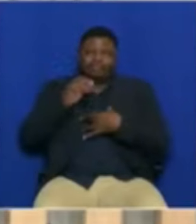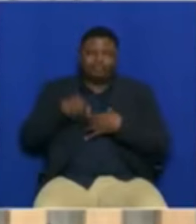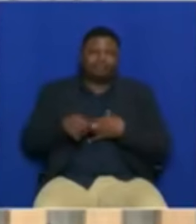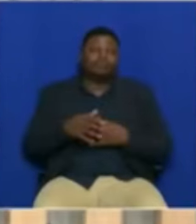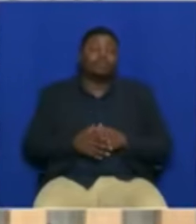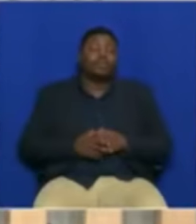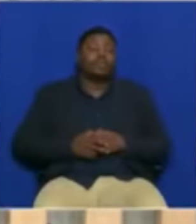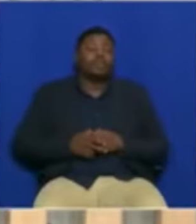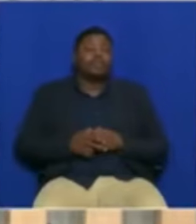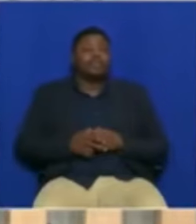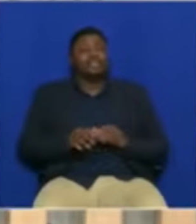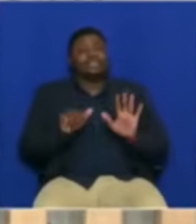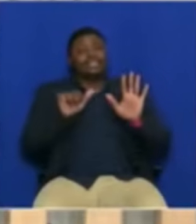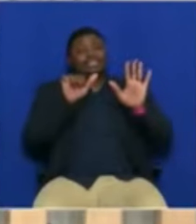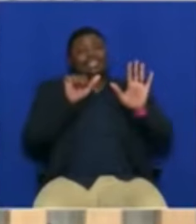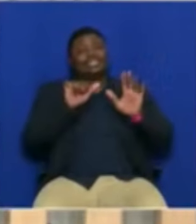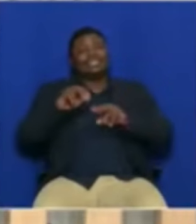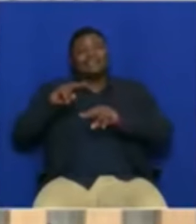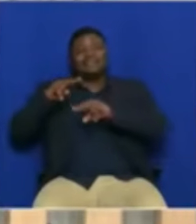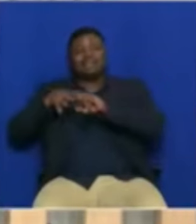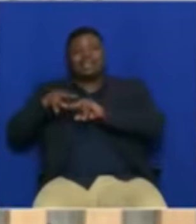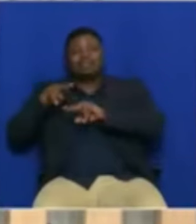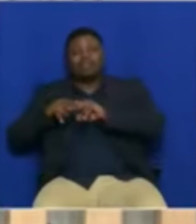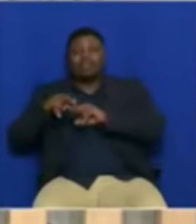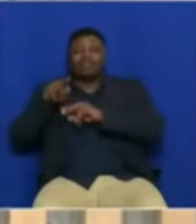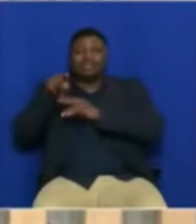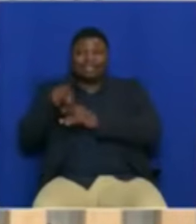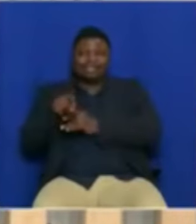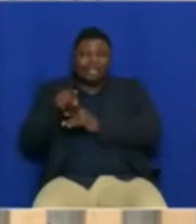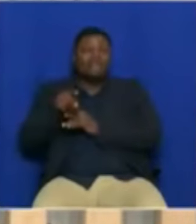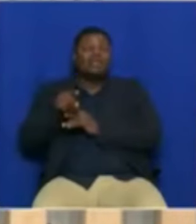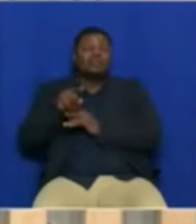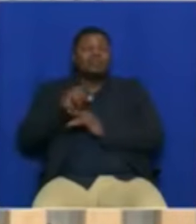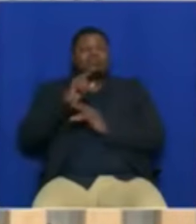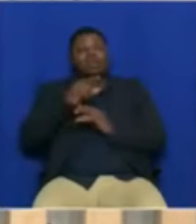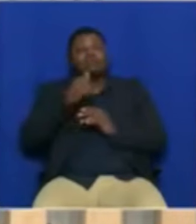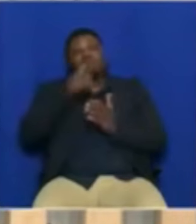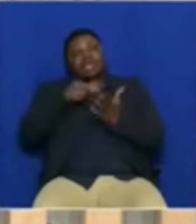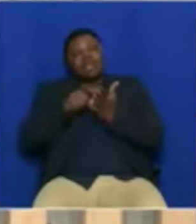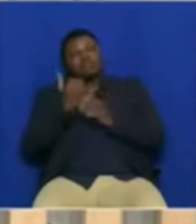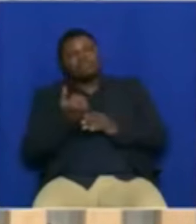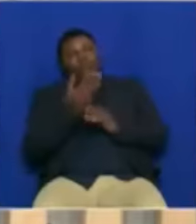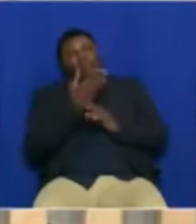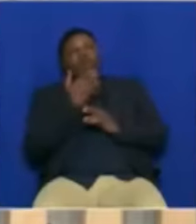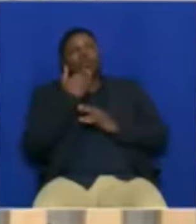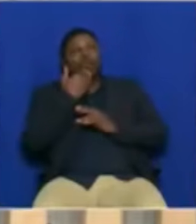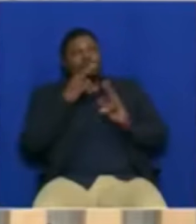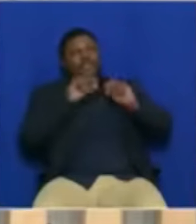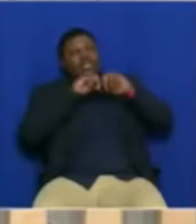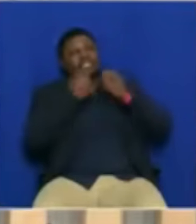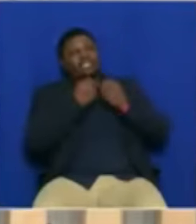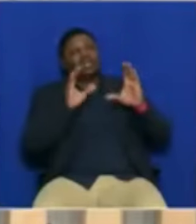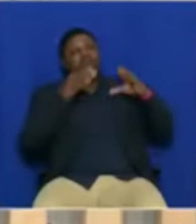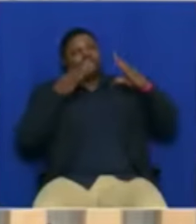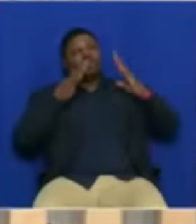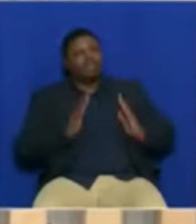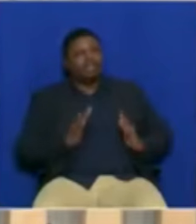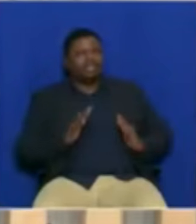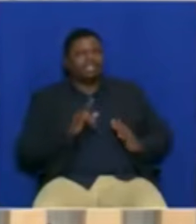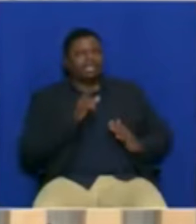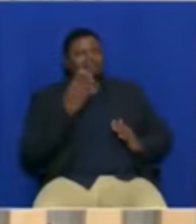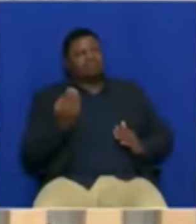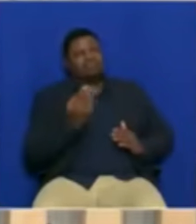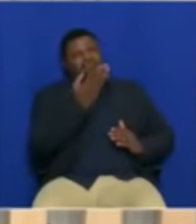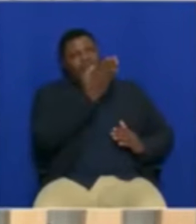you issue a summons to the National Commissioner. But just like this one, the summons has to be specific. In Annexure B, it has